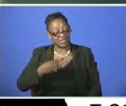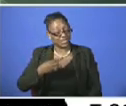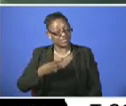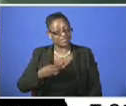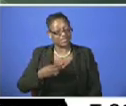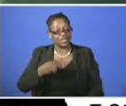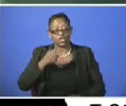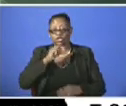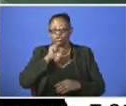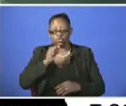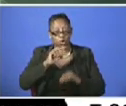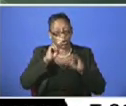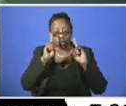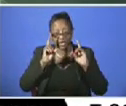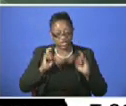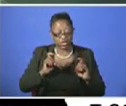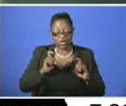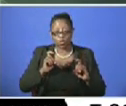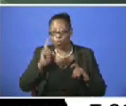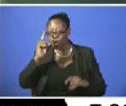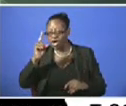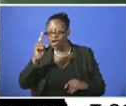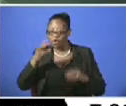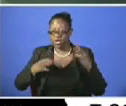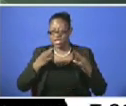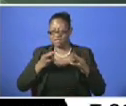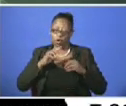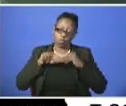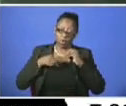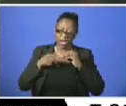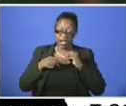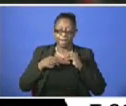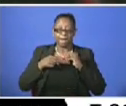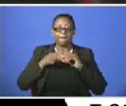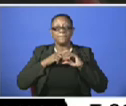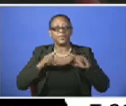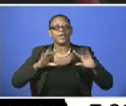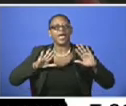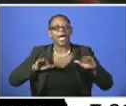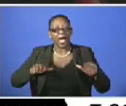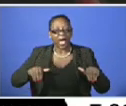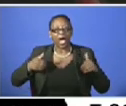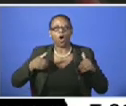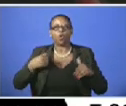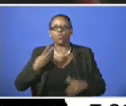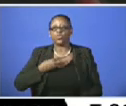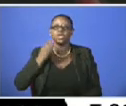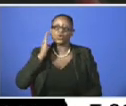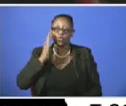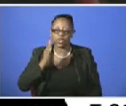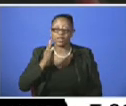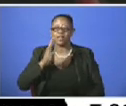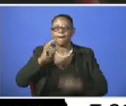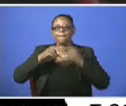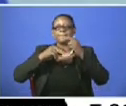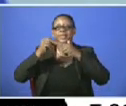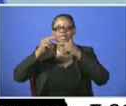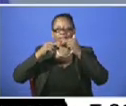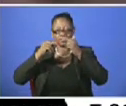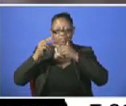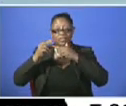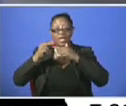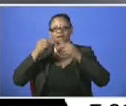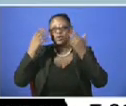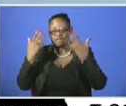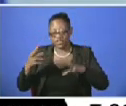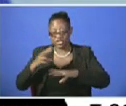Speaker, is not one of if or when, but one of how we will rebuild once this crisis has abated.